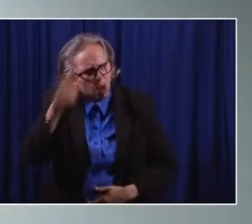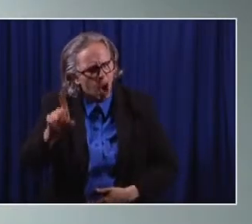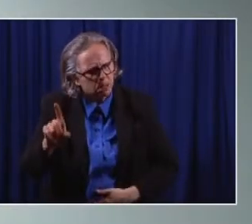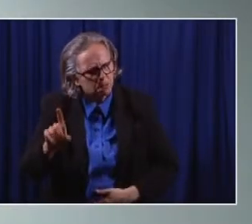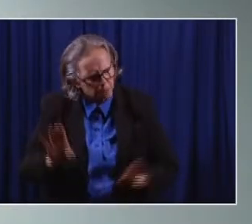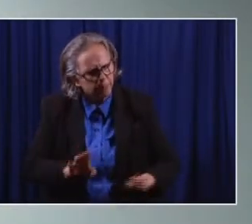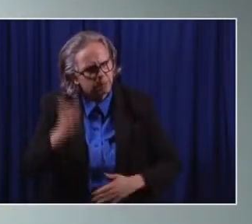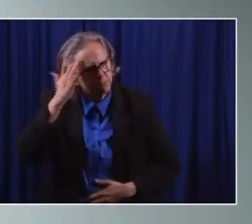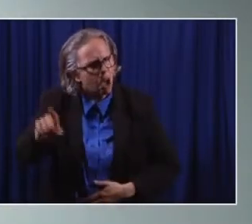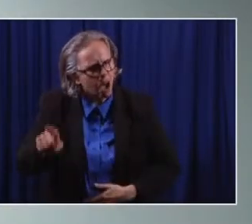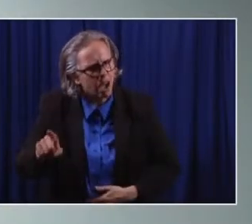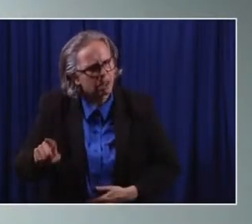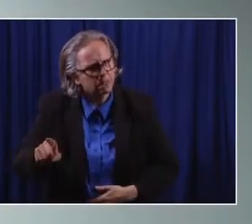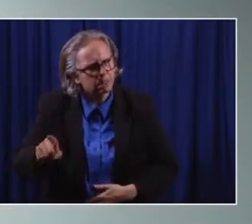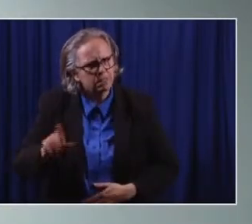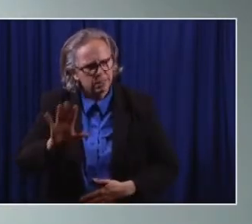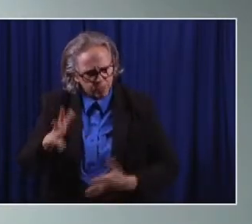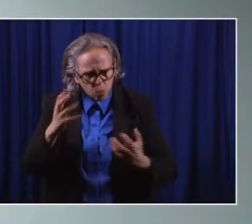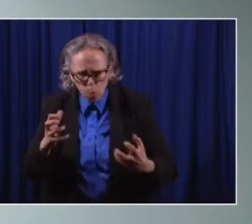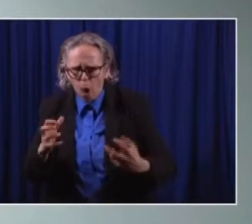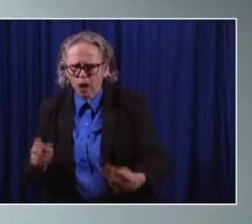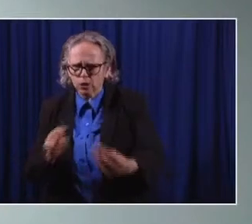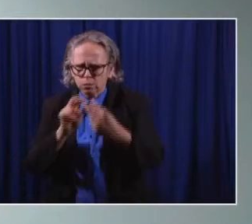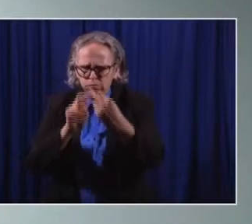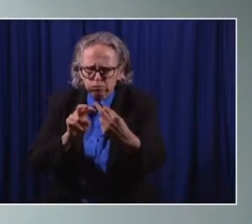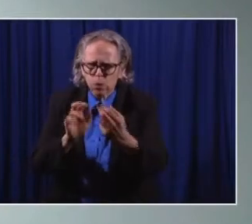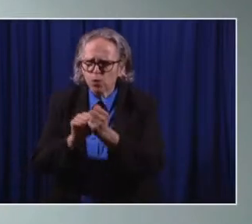teachers, again, whether it's in school or remote.